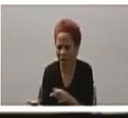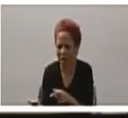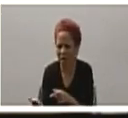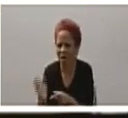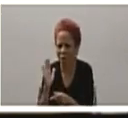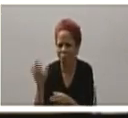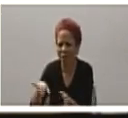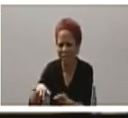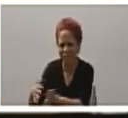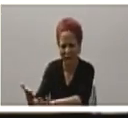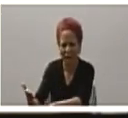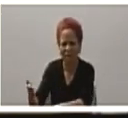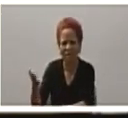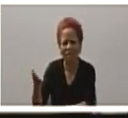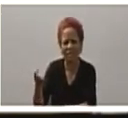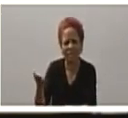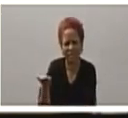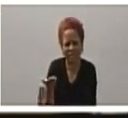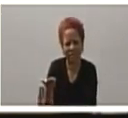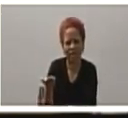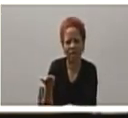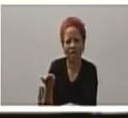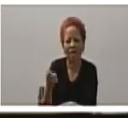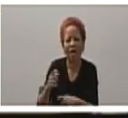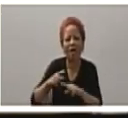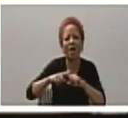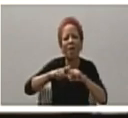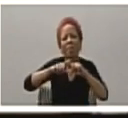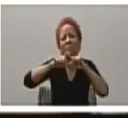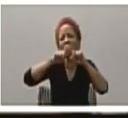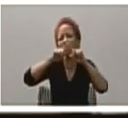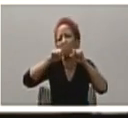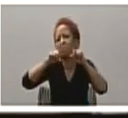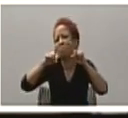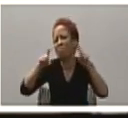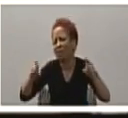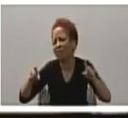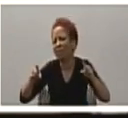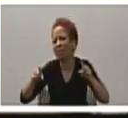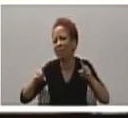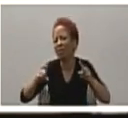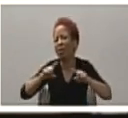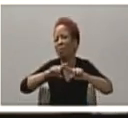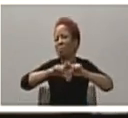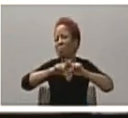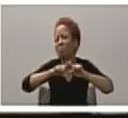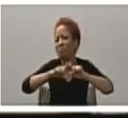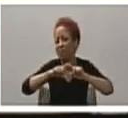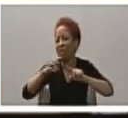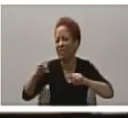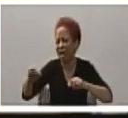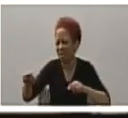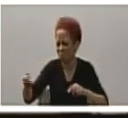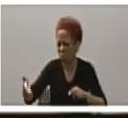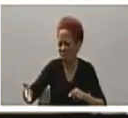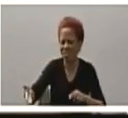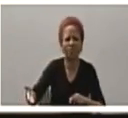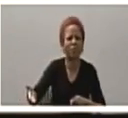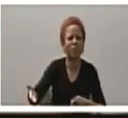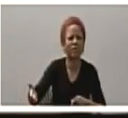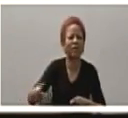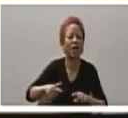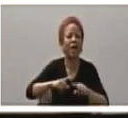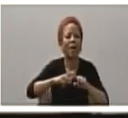perishable. It is precisely what is condemned to vanish and to disappear, while what